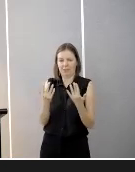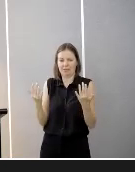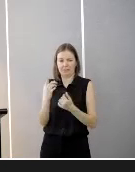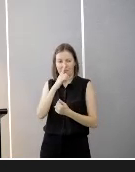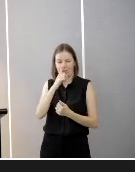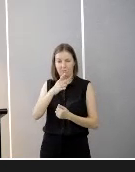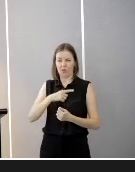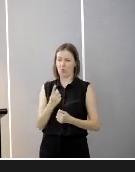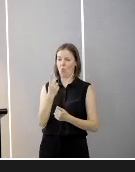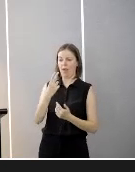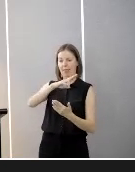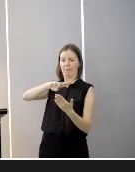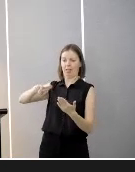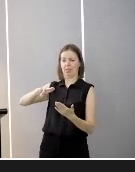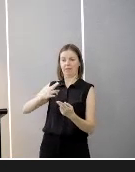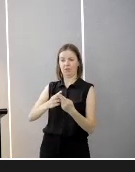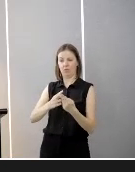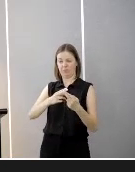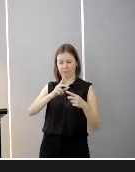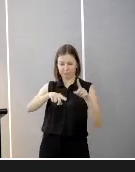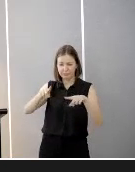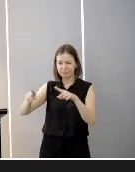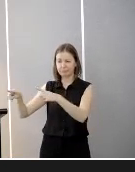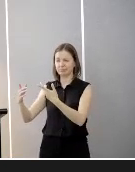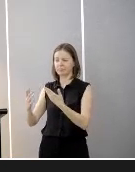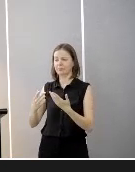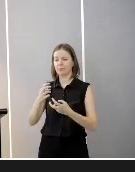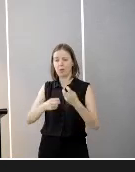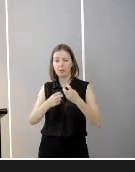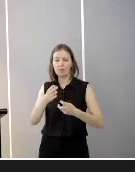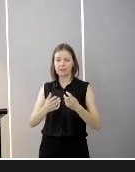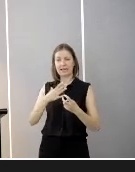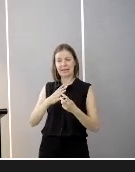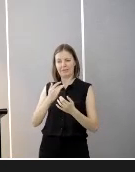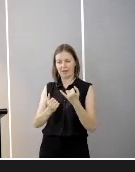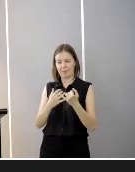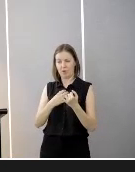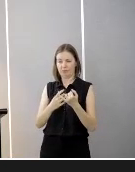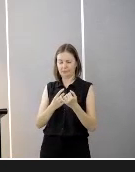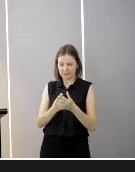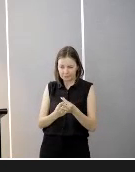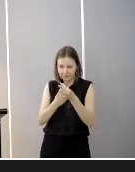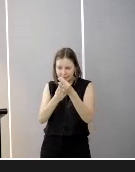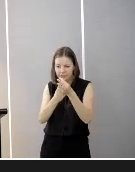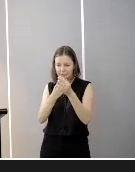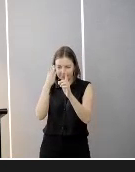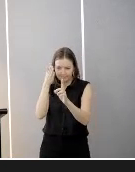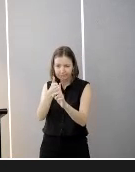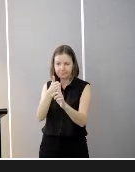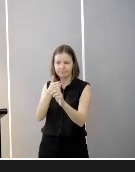it's just one label for a whole diverse range of problems that probably require very unique and kind of